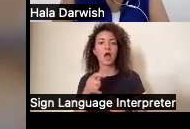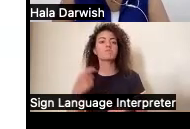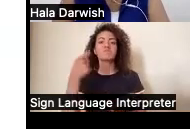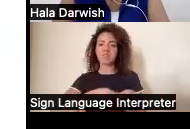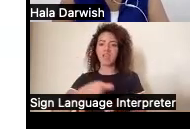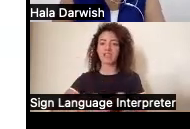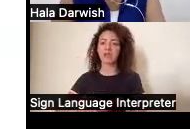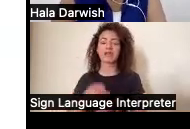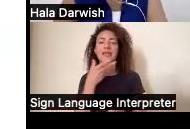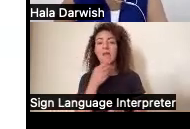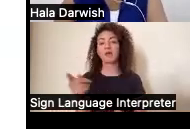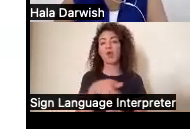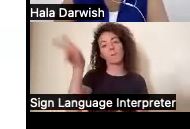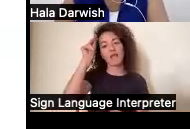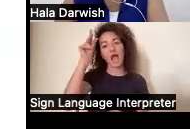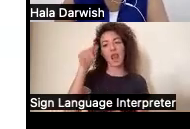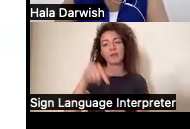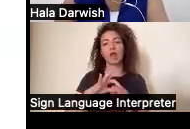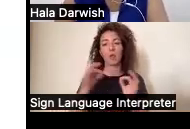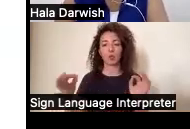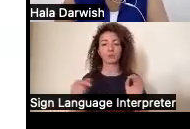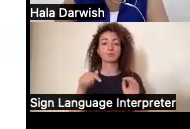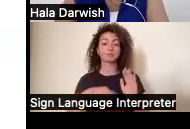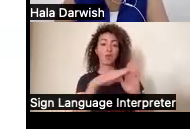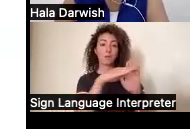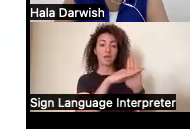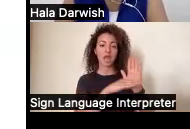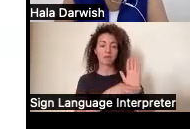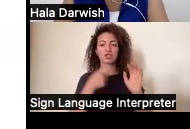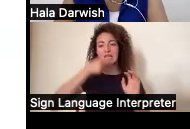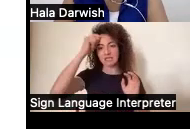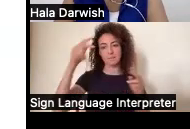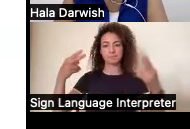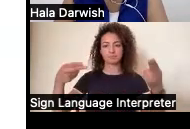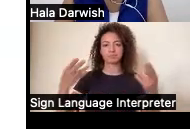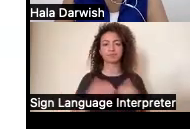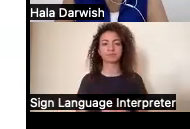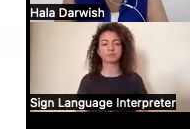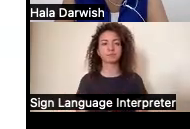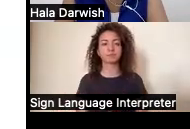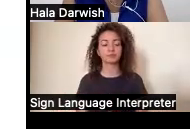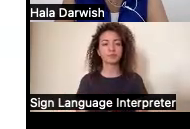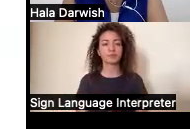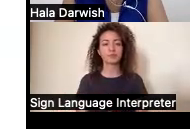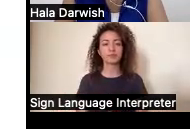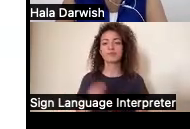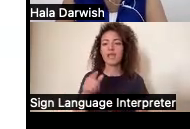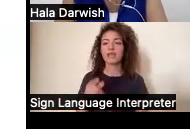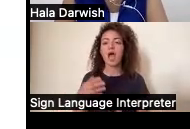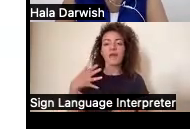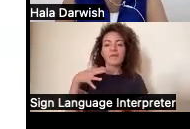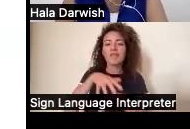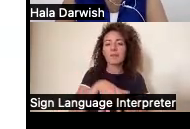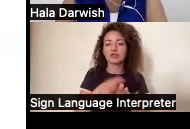learn about it. So the Integrated Social Protection Program for Children with Disabilities So it is an integrated approach